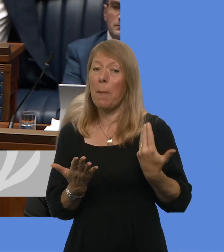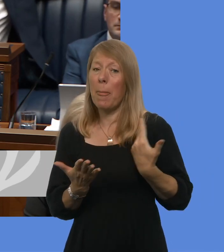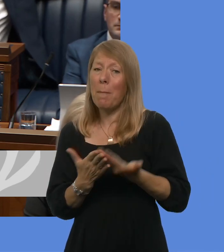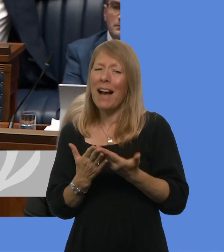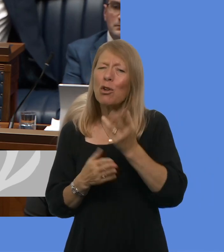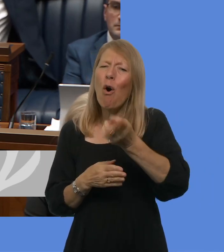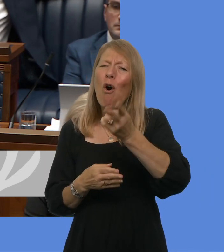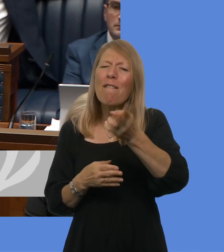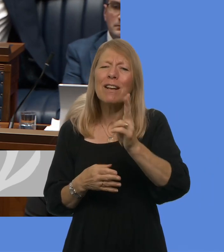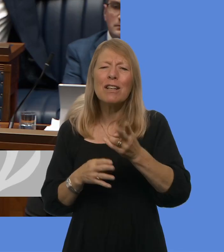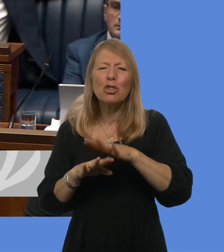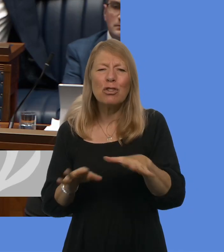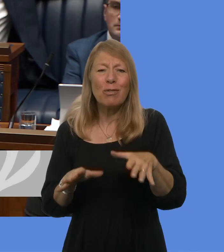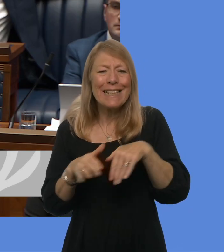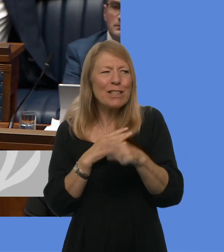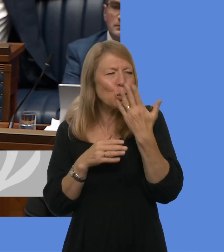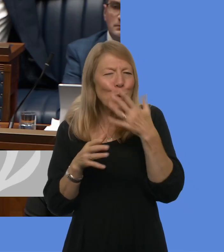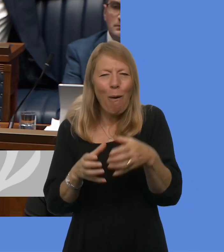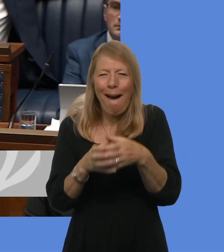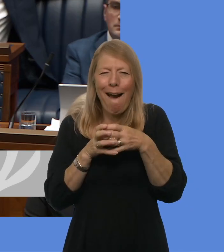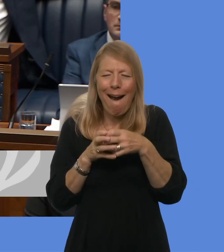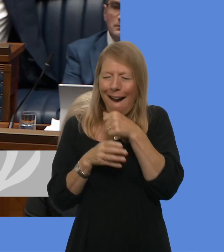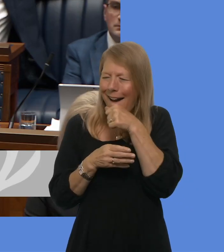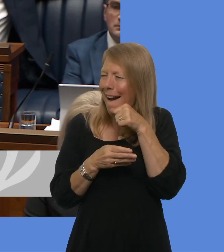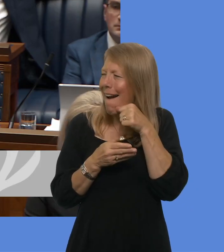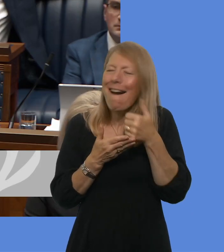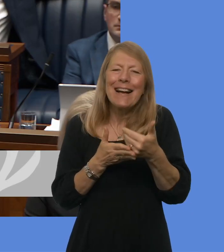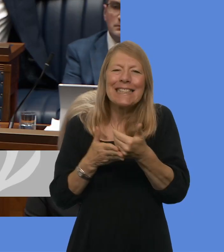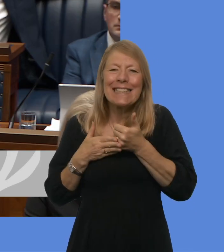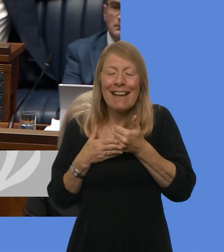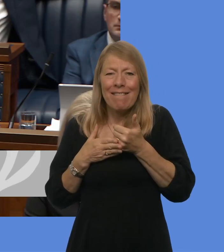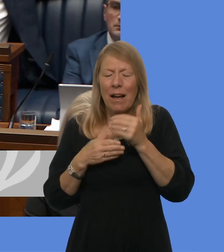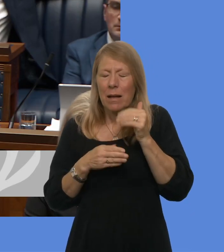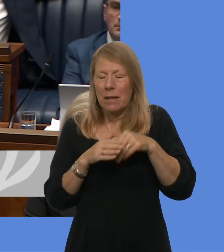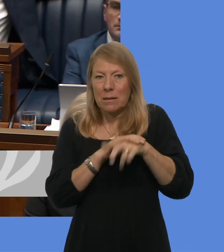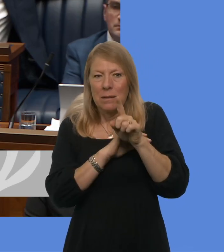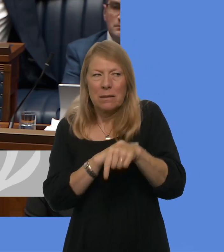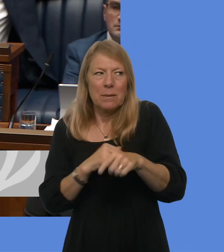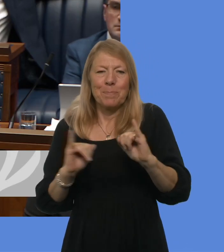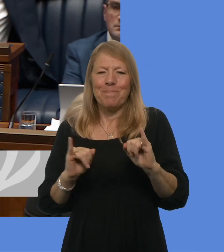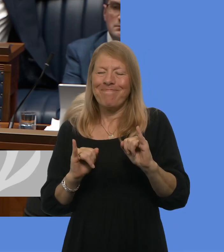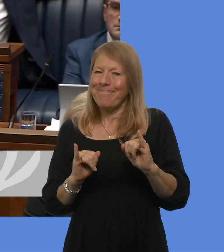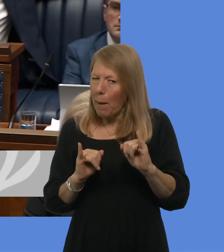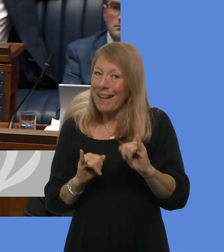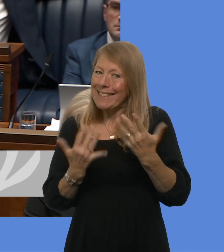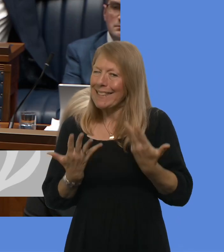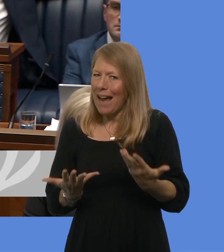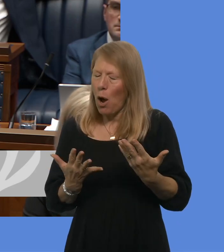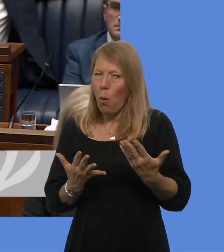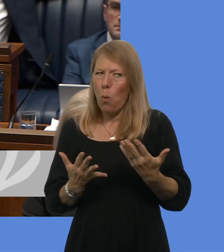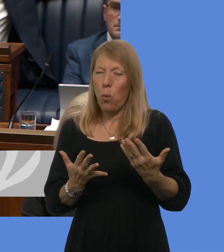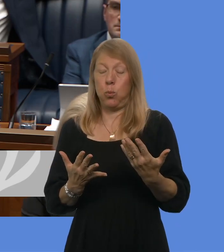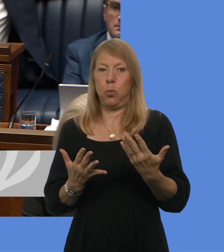their communities, where outside of the school walls there have been challenges. What has happened in a number of these schools I find